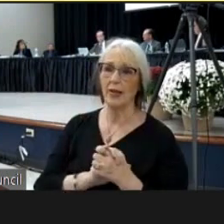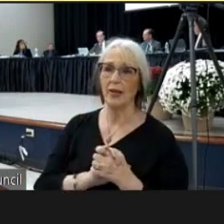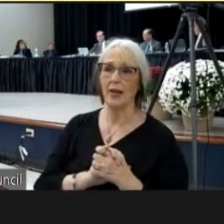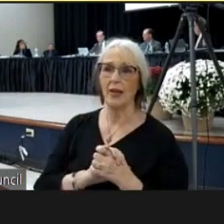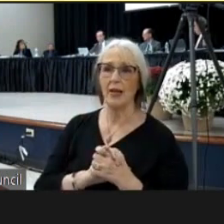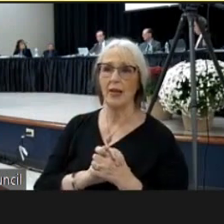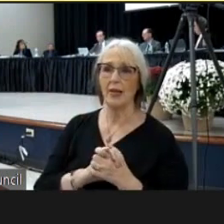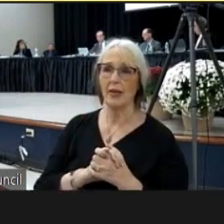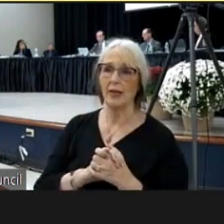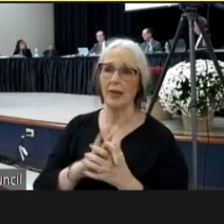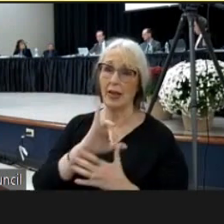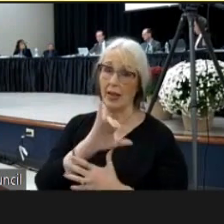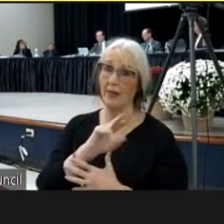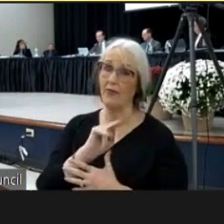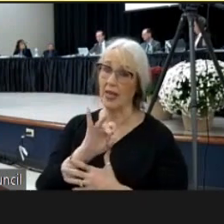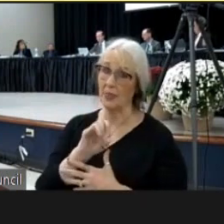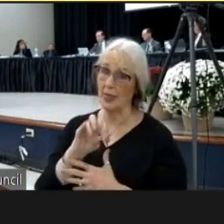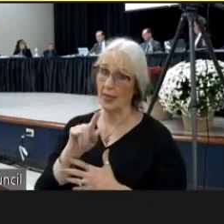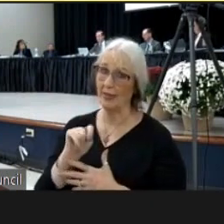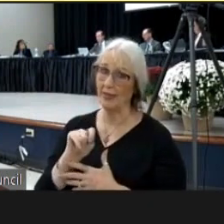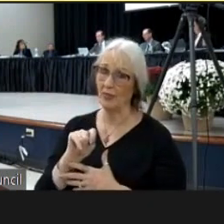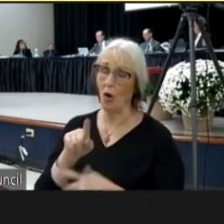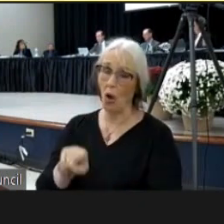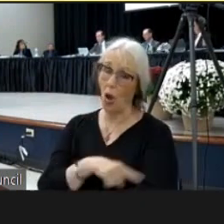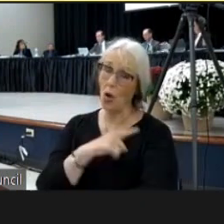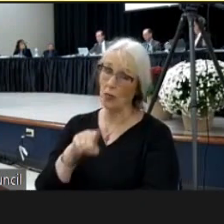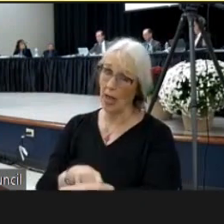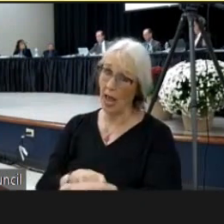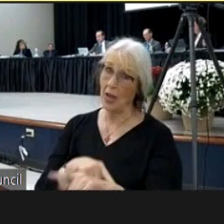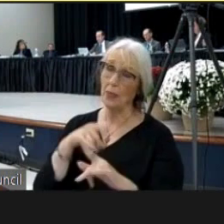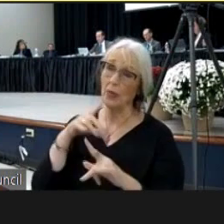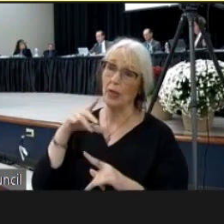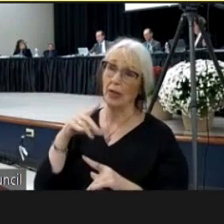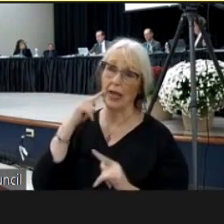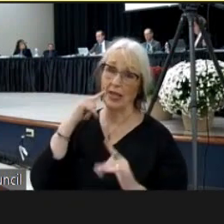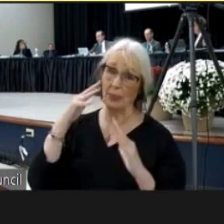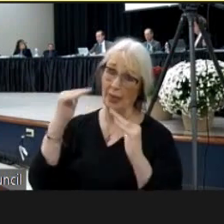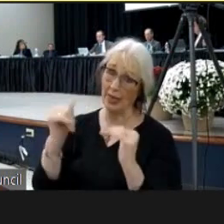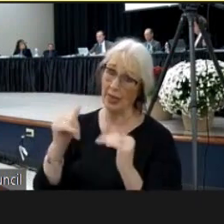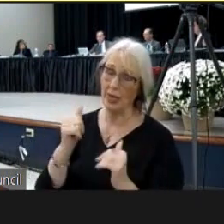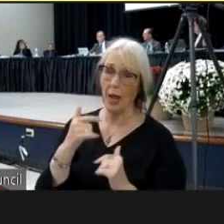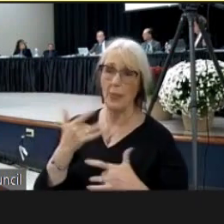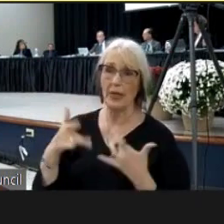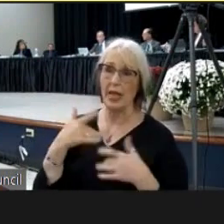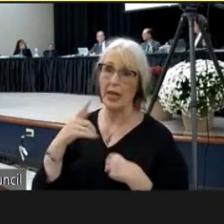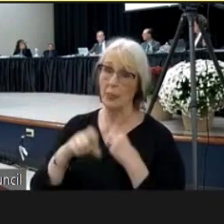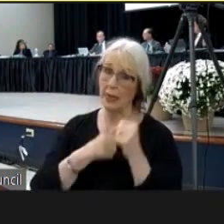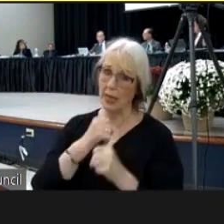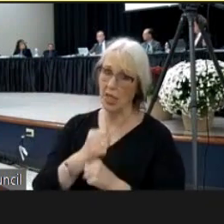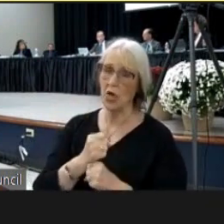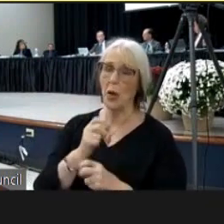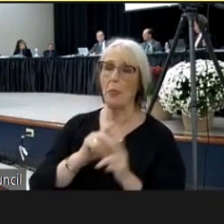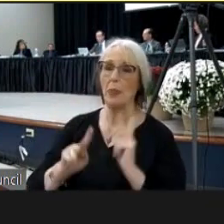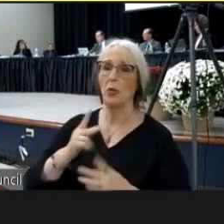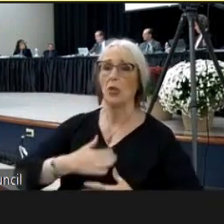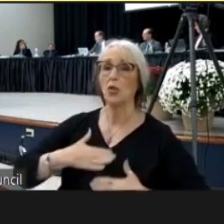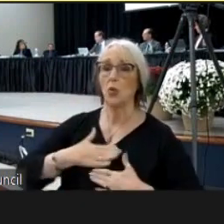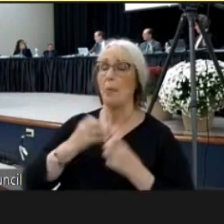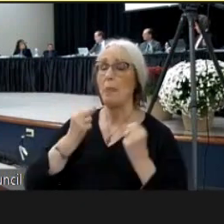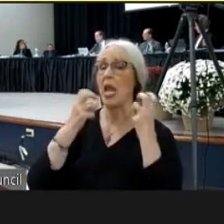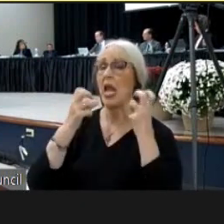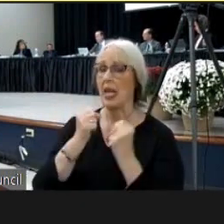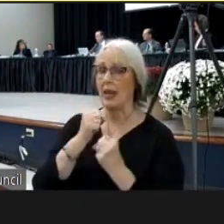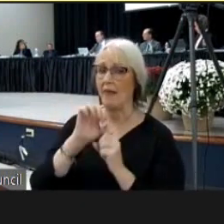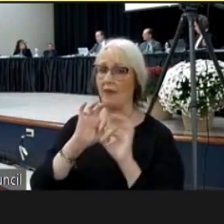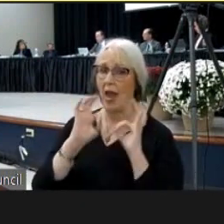from a long-term strategy perspective. And I'm really excited about the years of enjoyment that will come for so many families